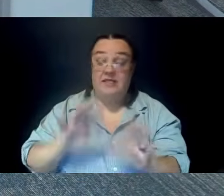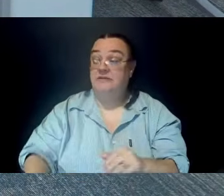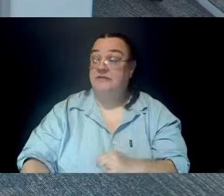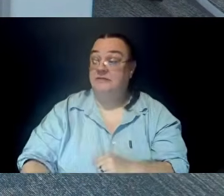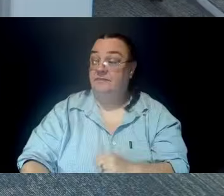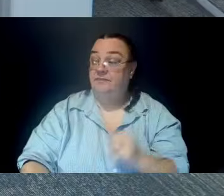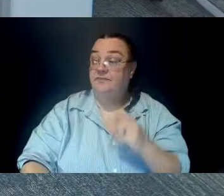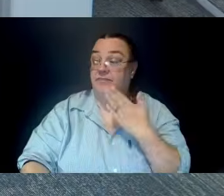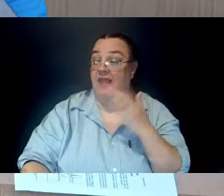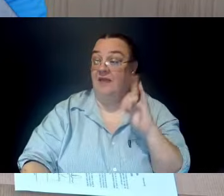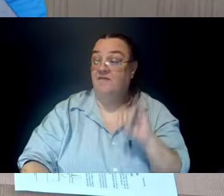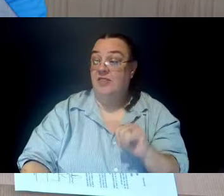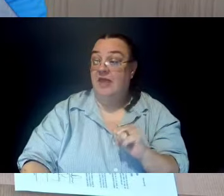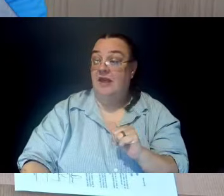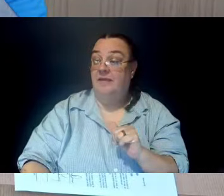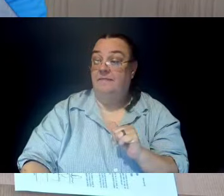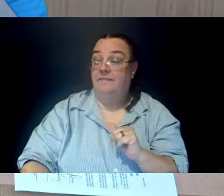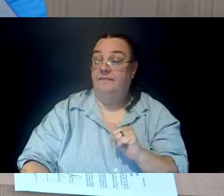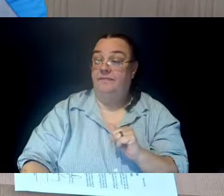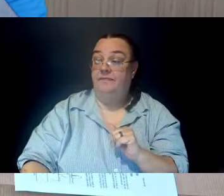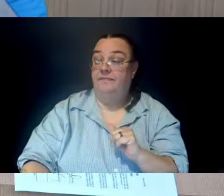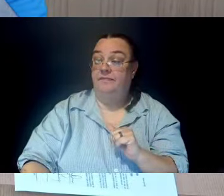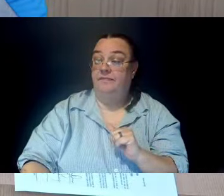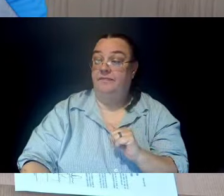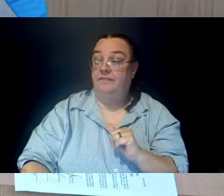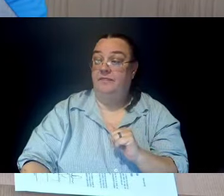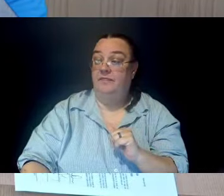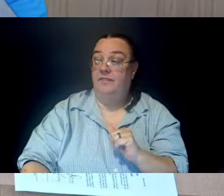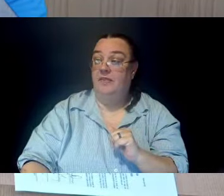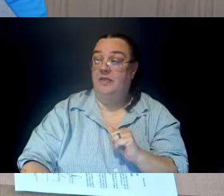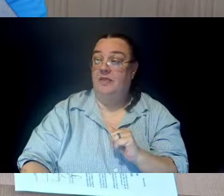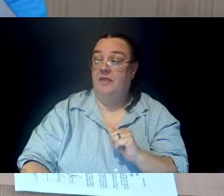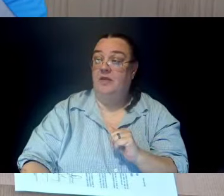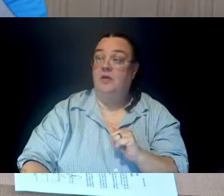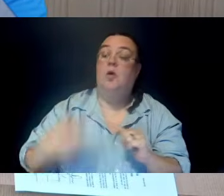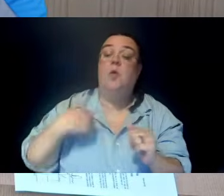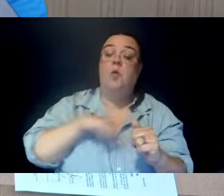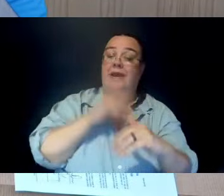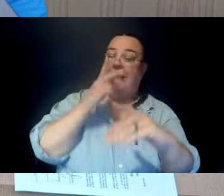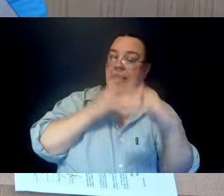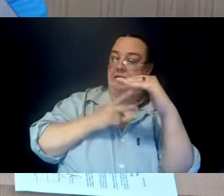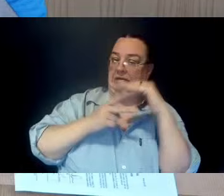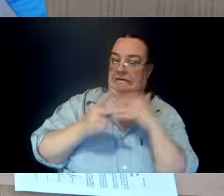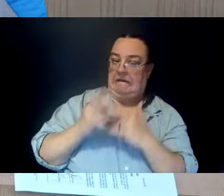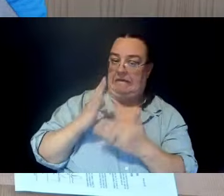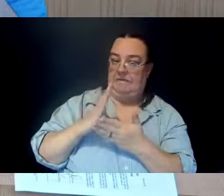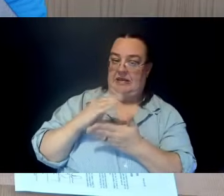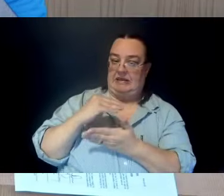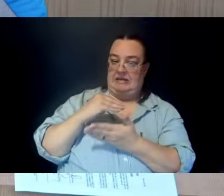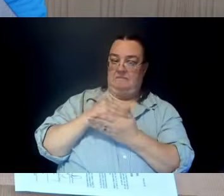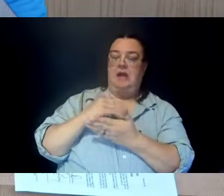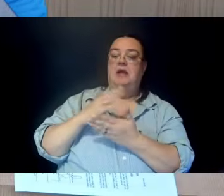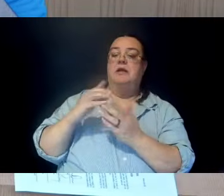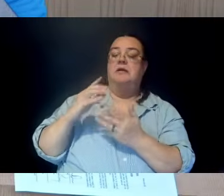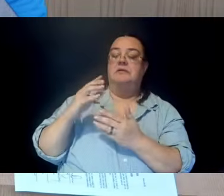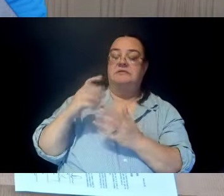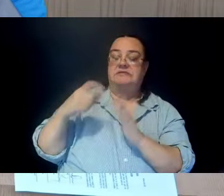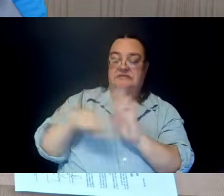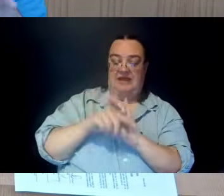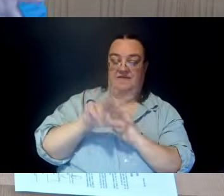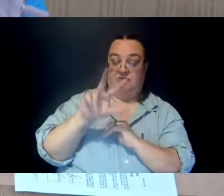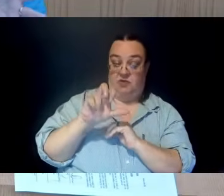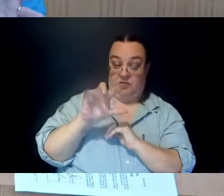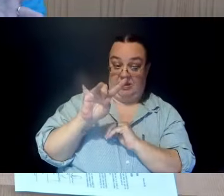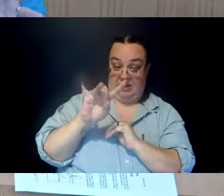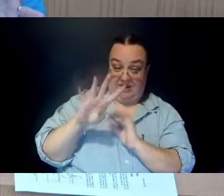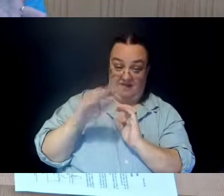Thank you for that. We had anticipated a deficit for FY26 of